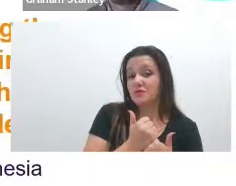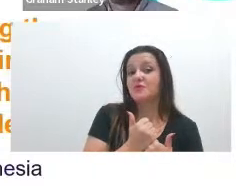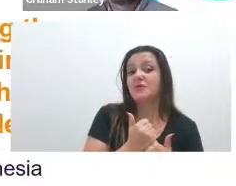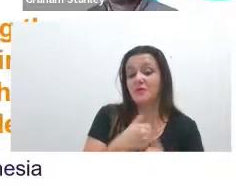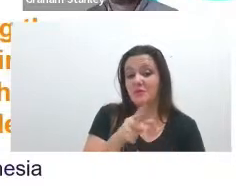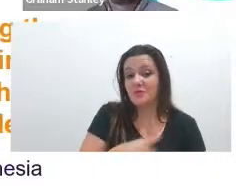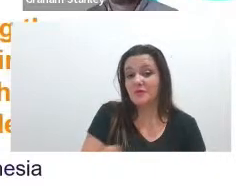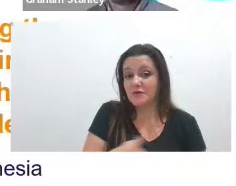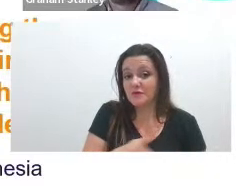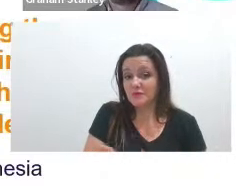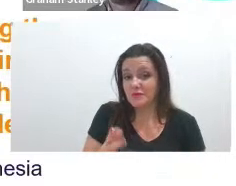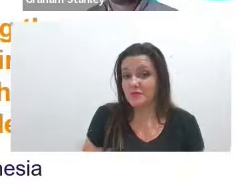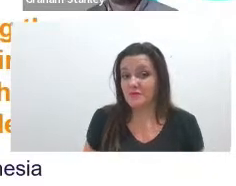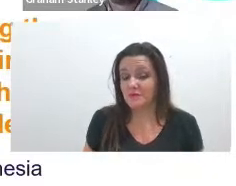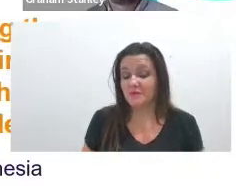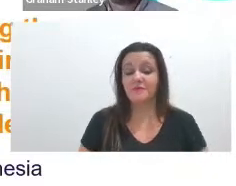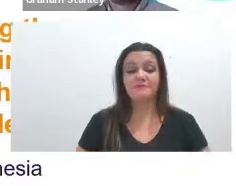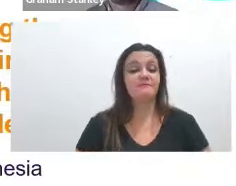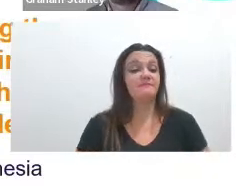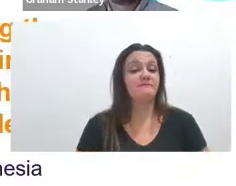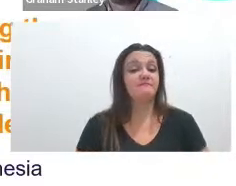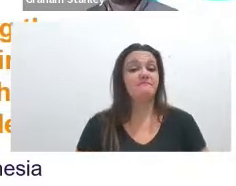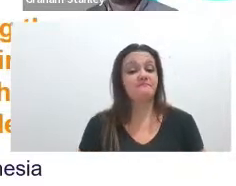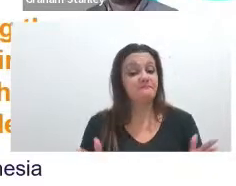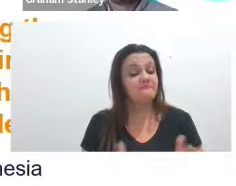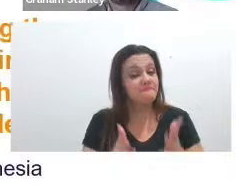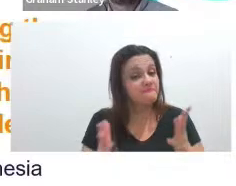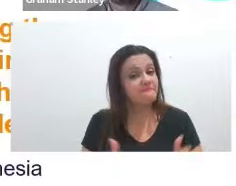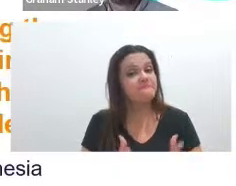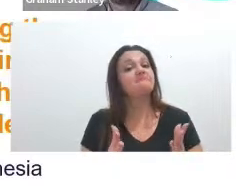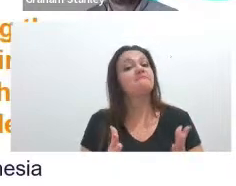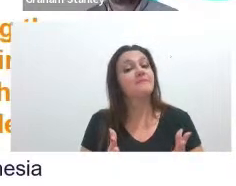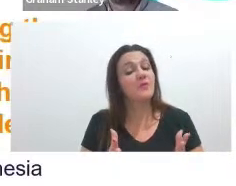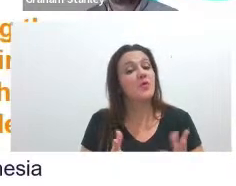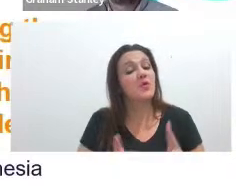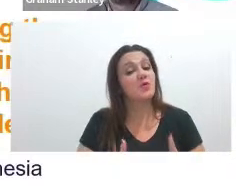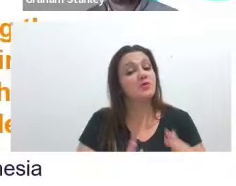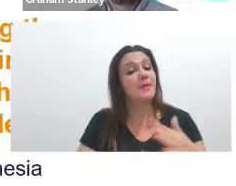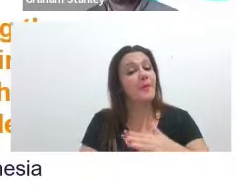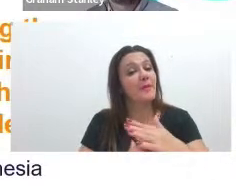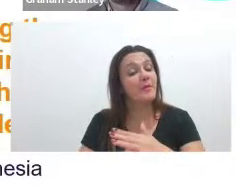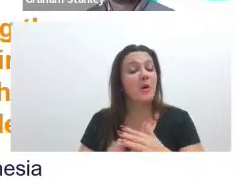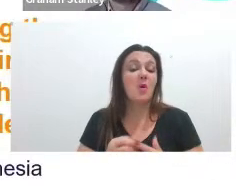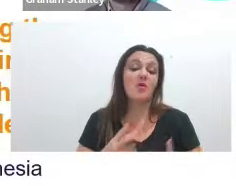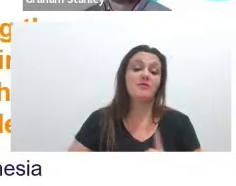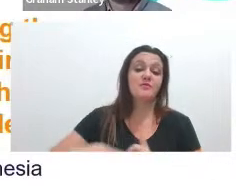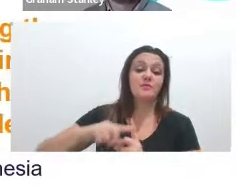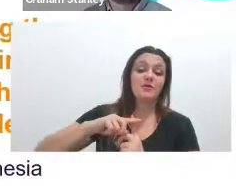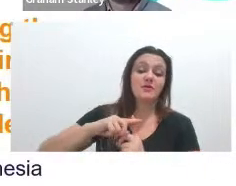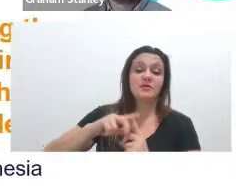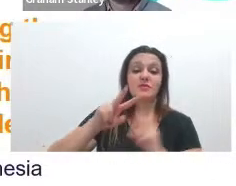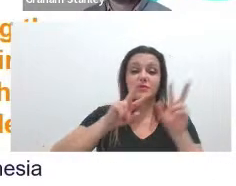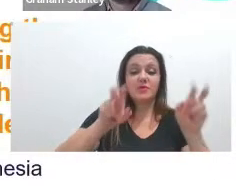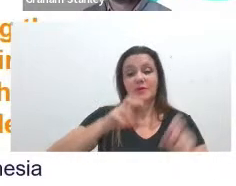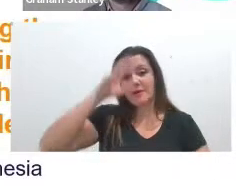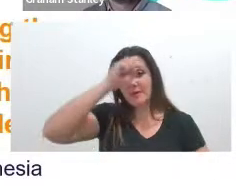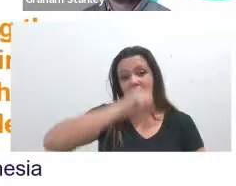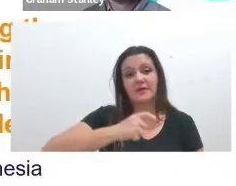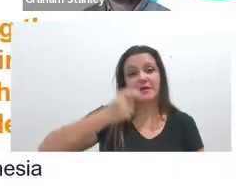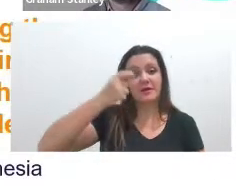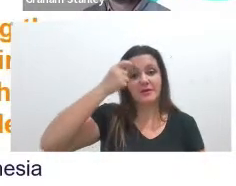On motivation, this still remains a barrier or an enabler to learning, and AI doesn't appear to be changing this significantly